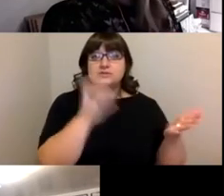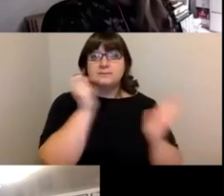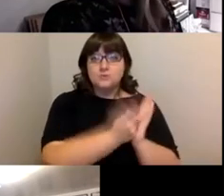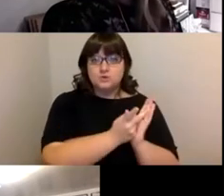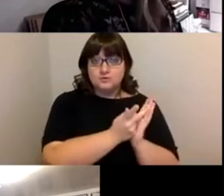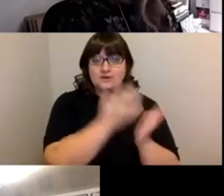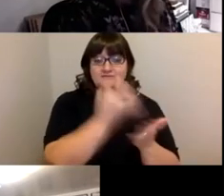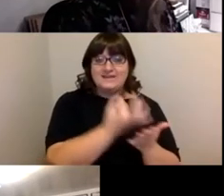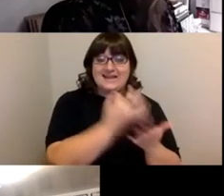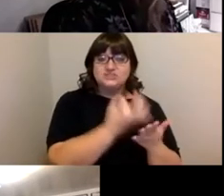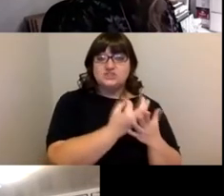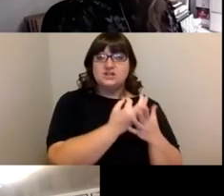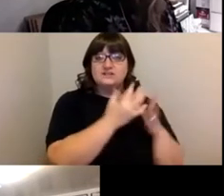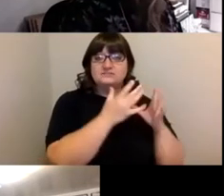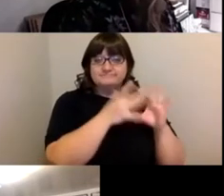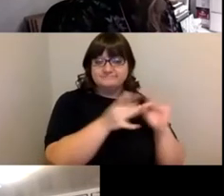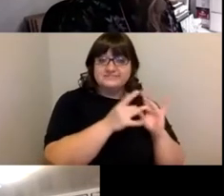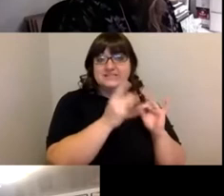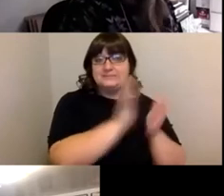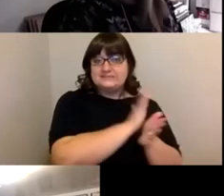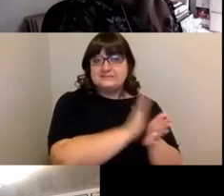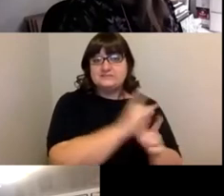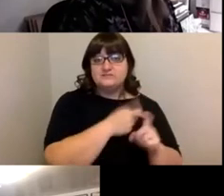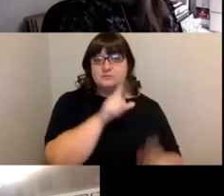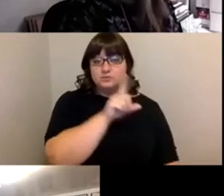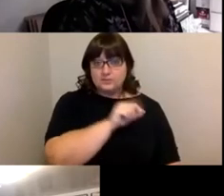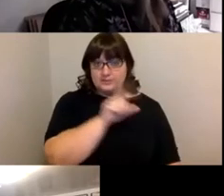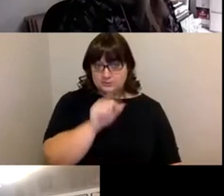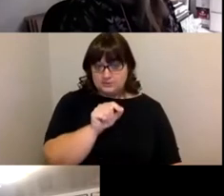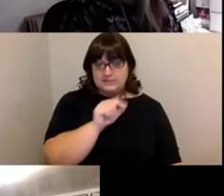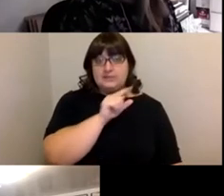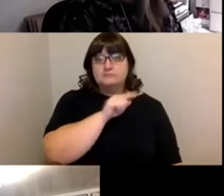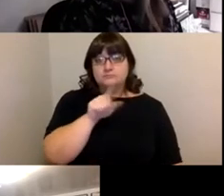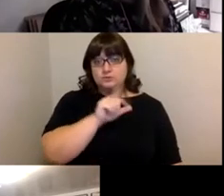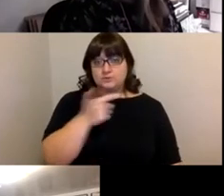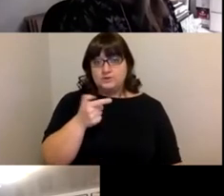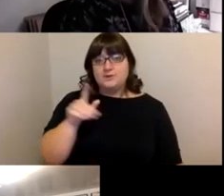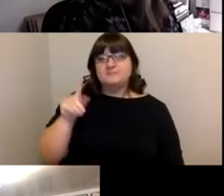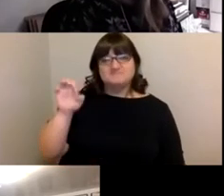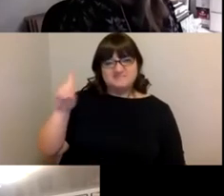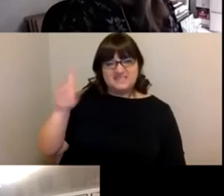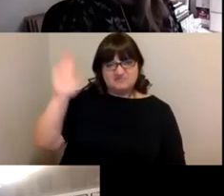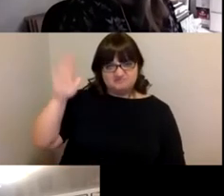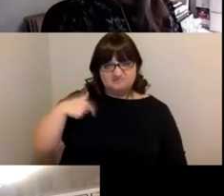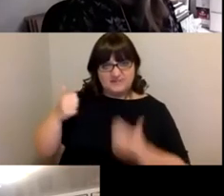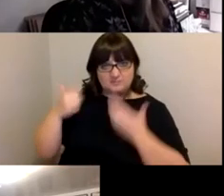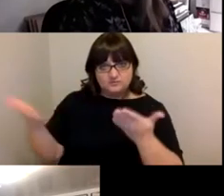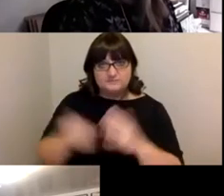from 2020, 2021. I'll move that we do that. Okay,